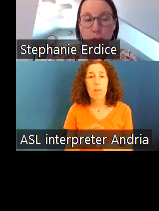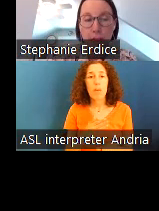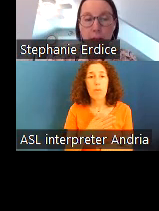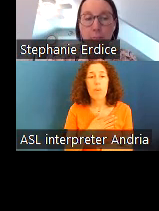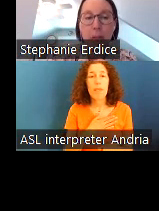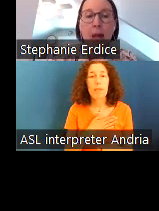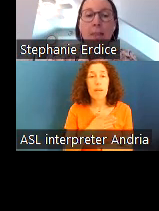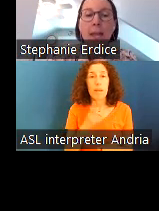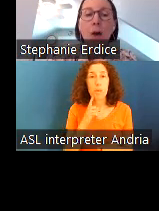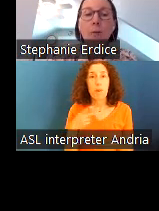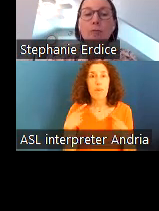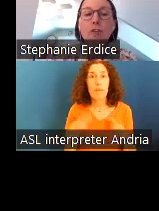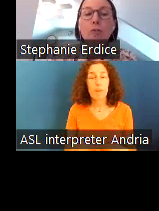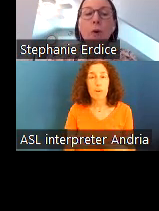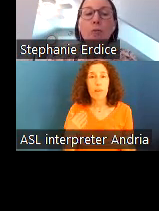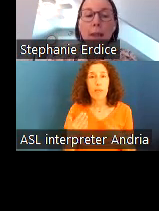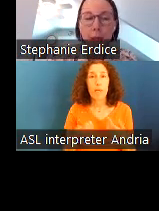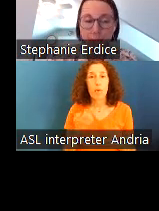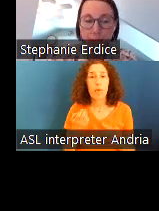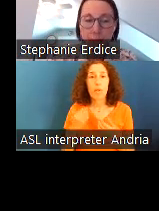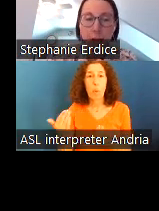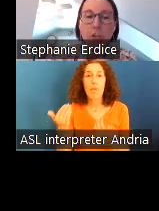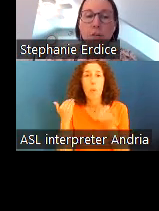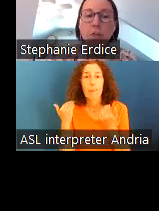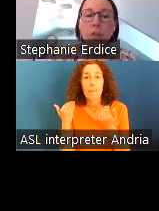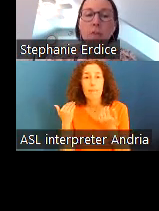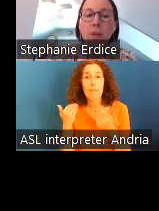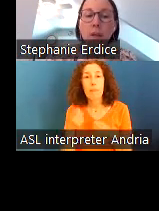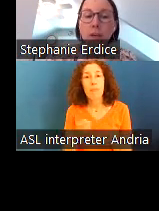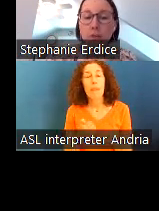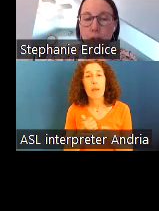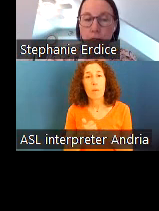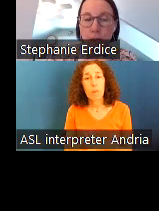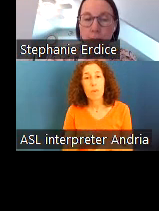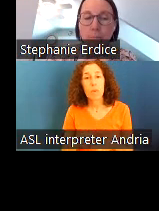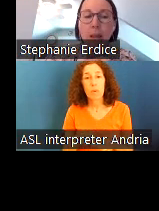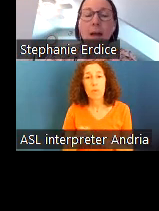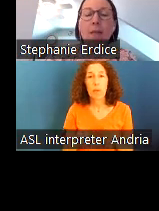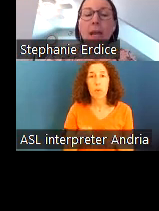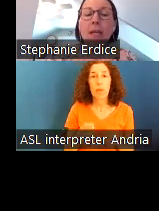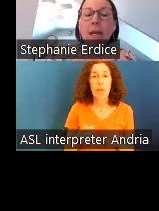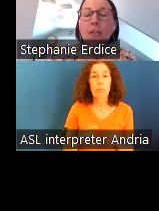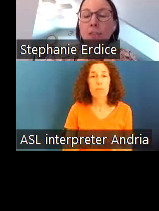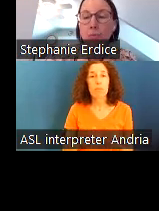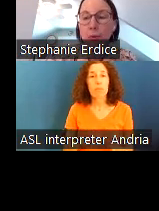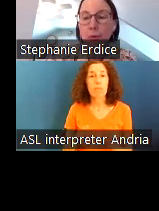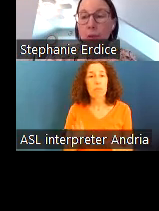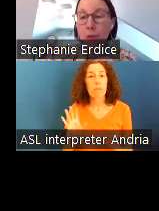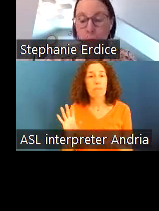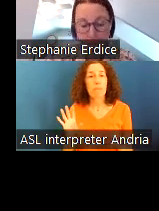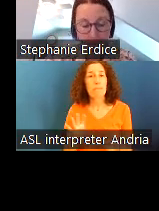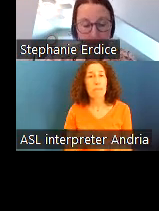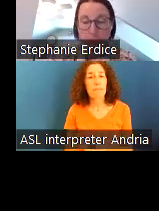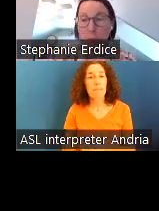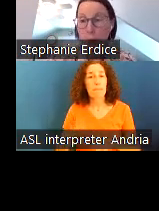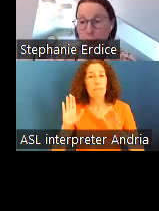and emotionally. They help you to regulate so that you can feel like yourself again. They get us through